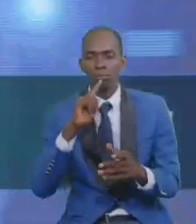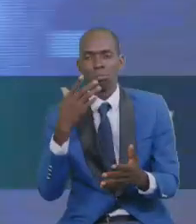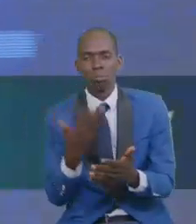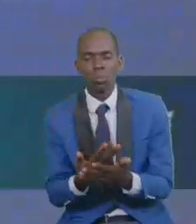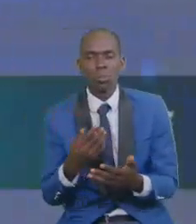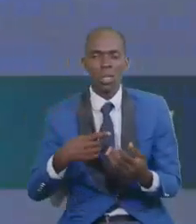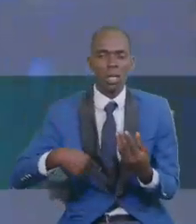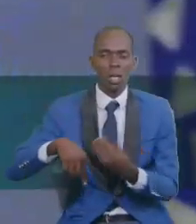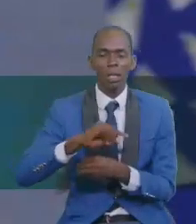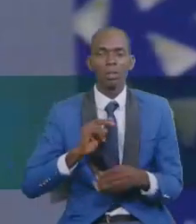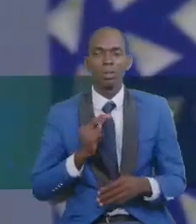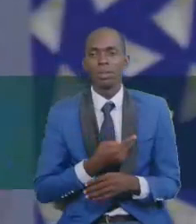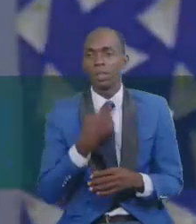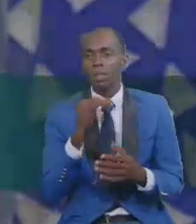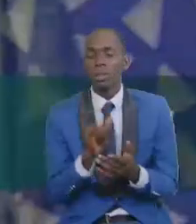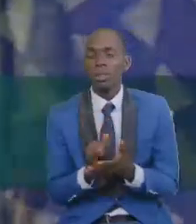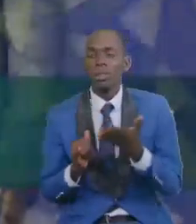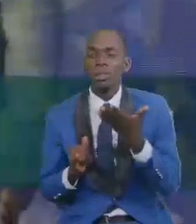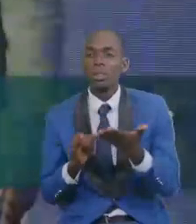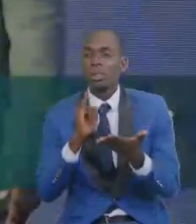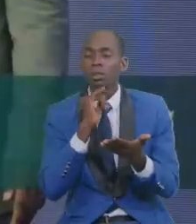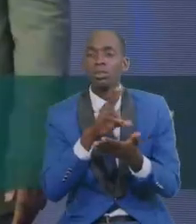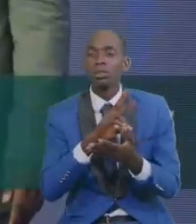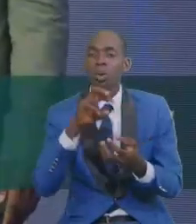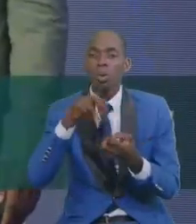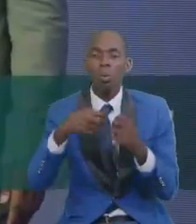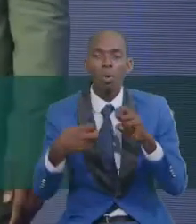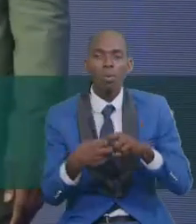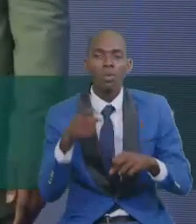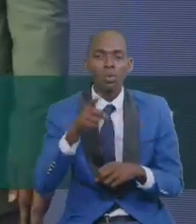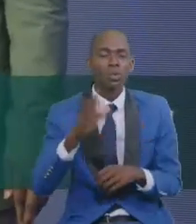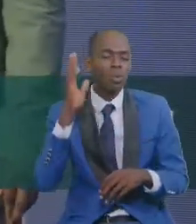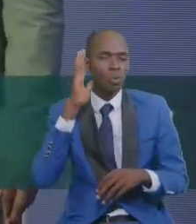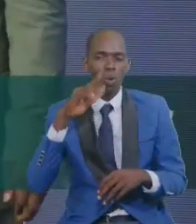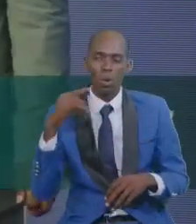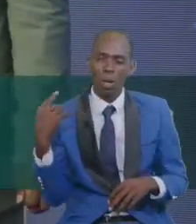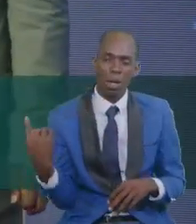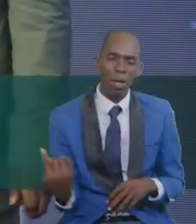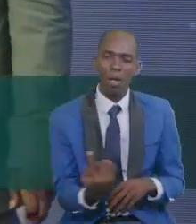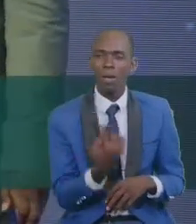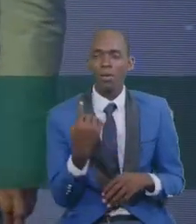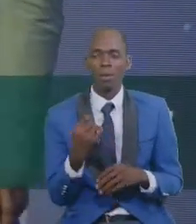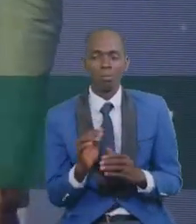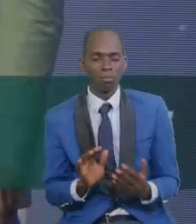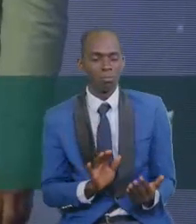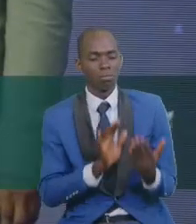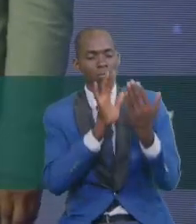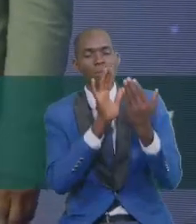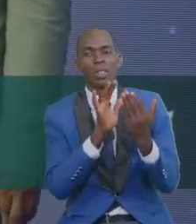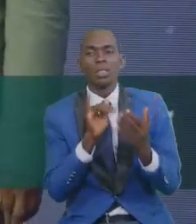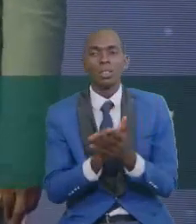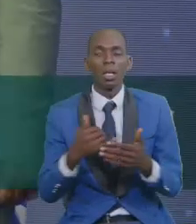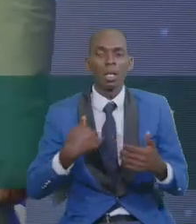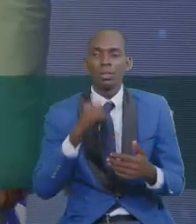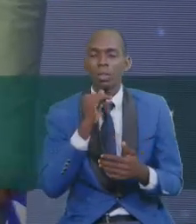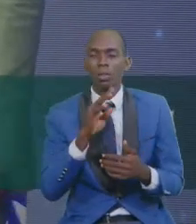And he says, there is no problem you will ever face which had not been faced by one